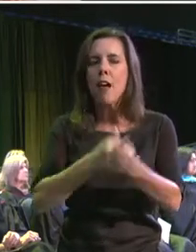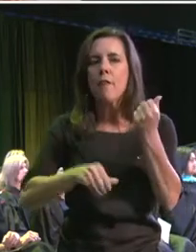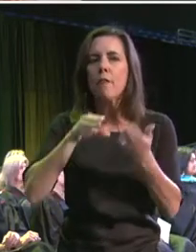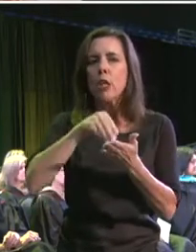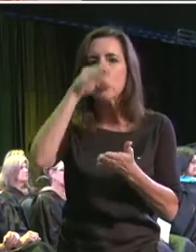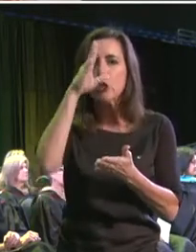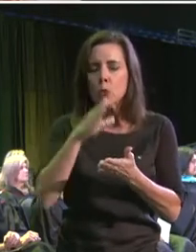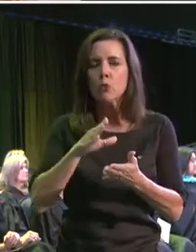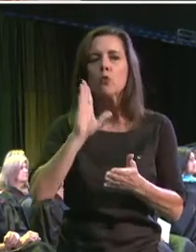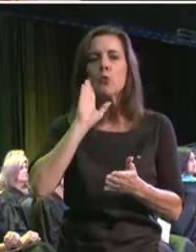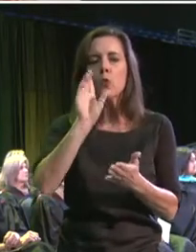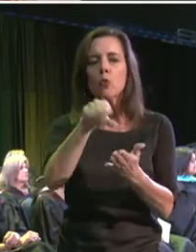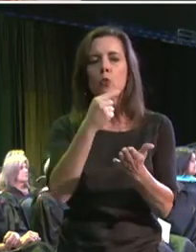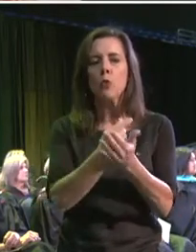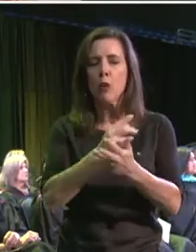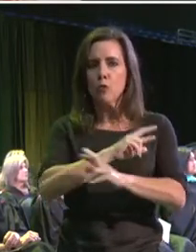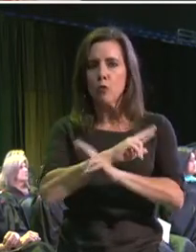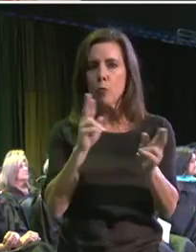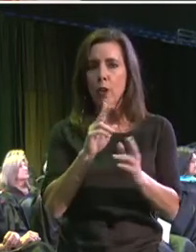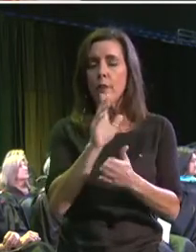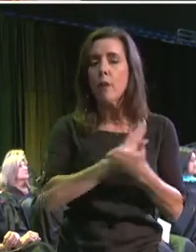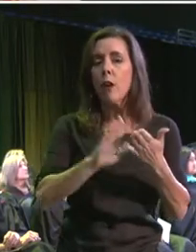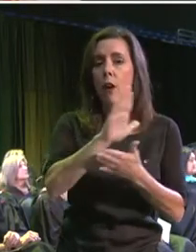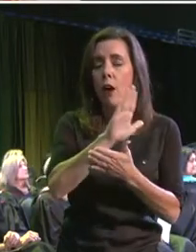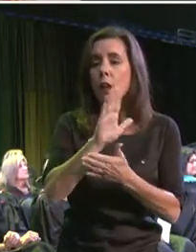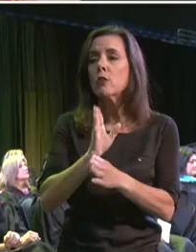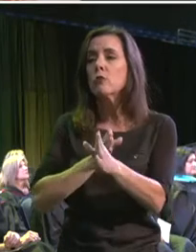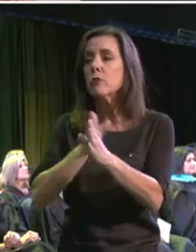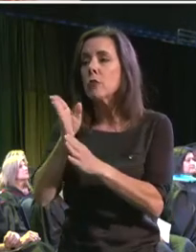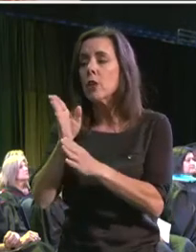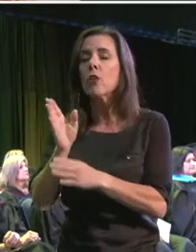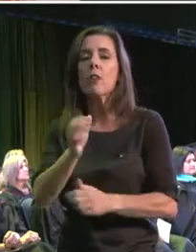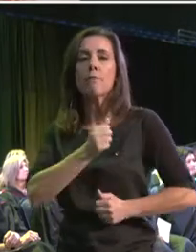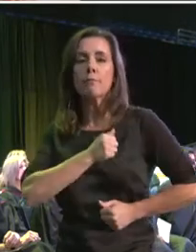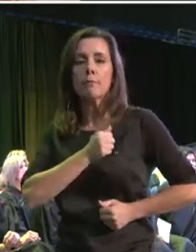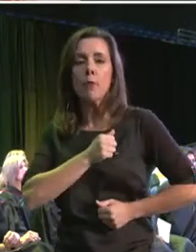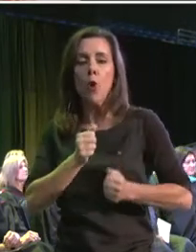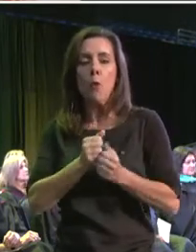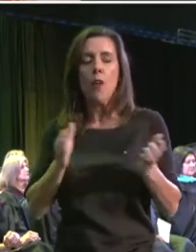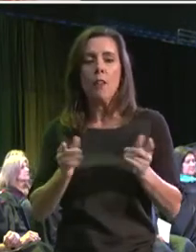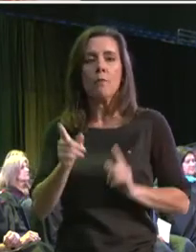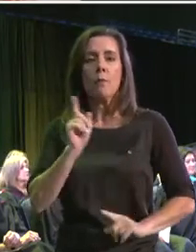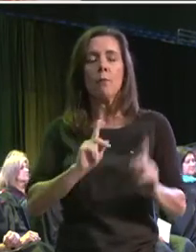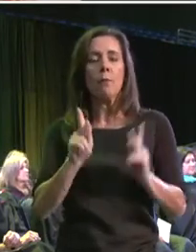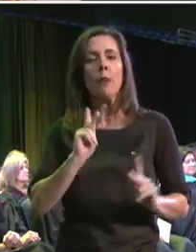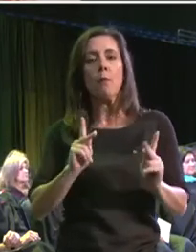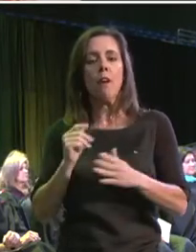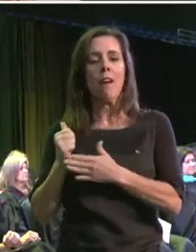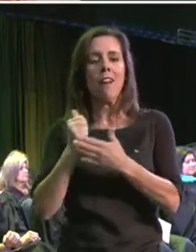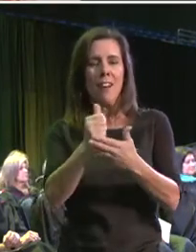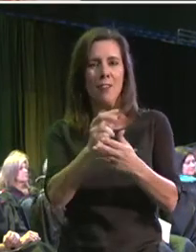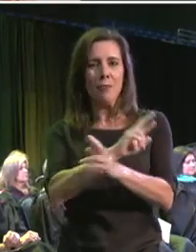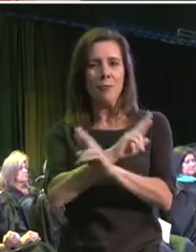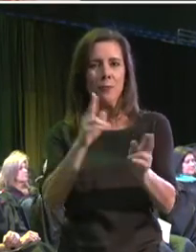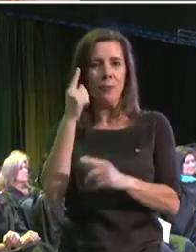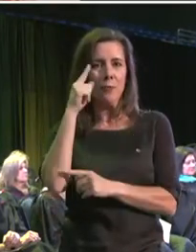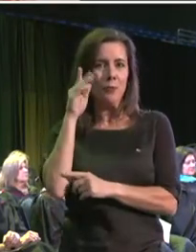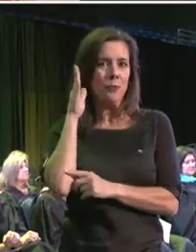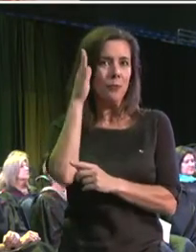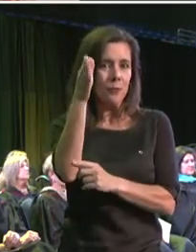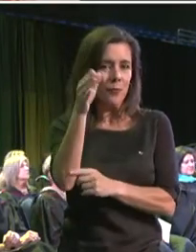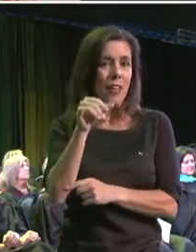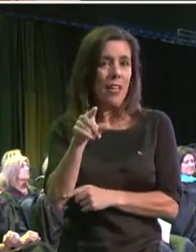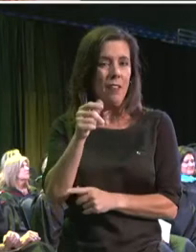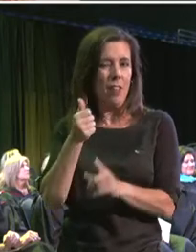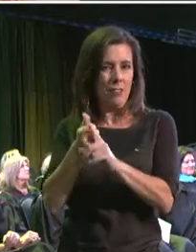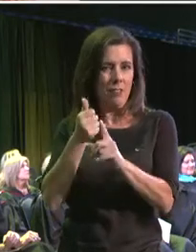college, career, and military ready. And without the dedicated professionals, we would not be able to prepare you for the future. So if